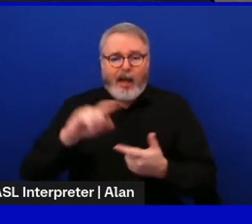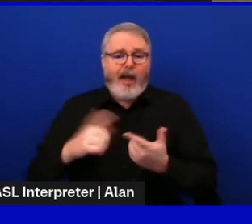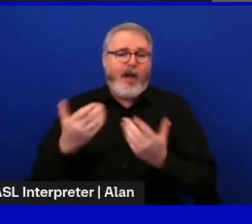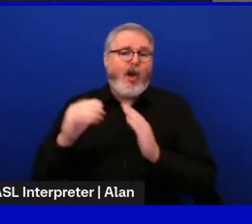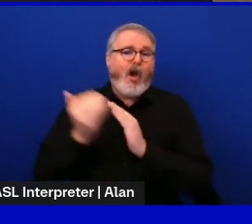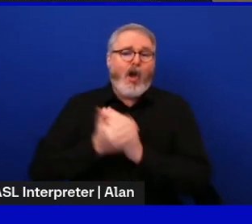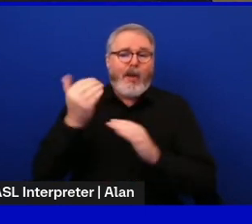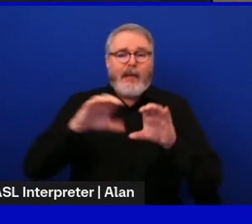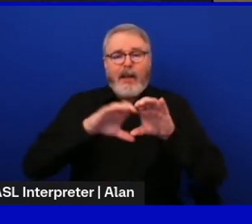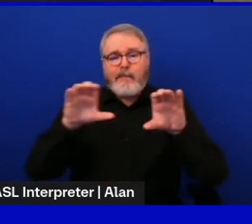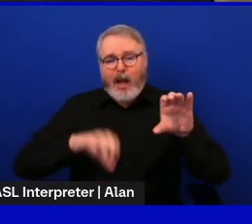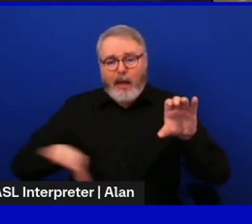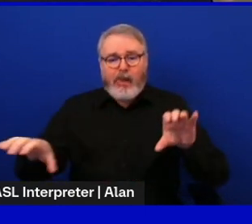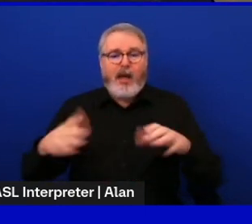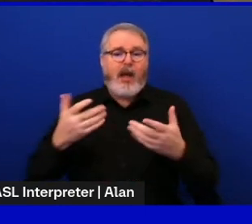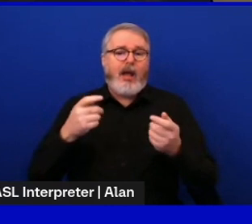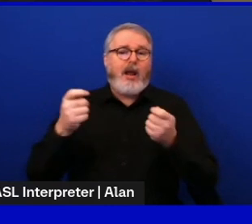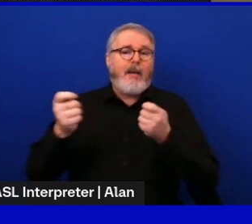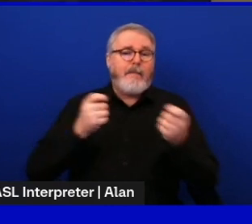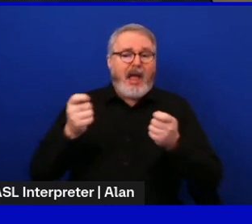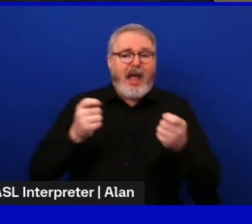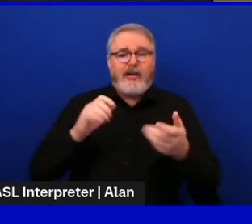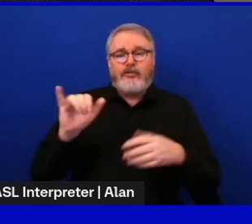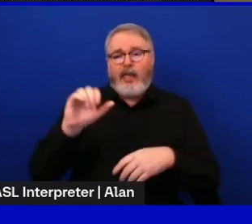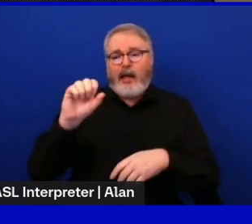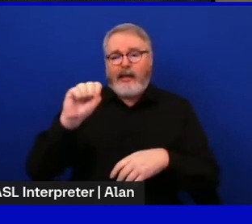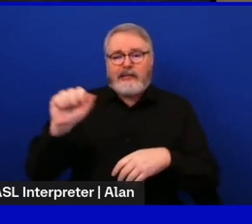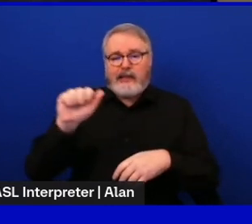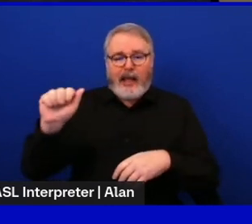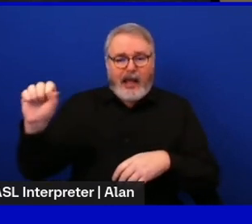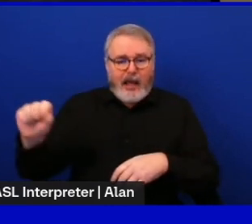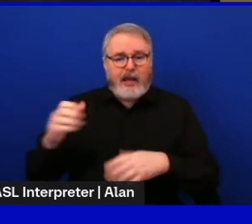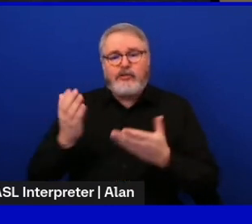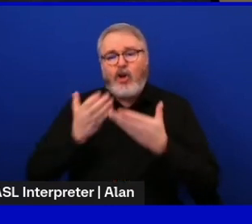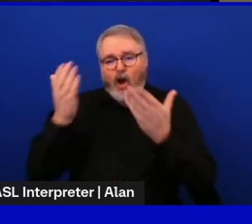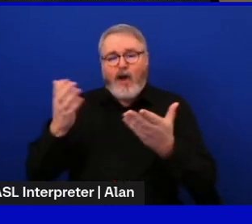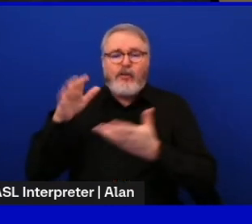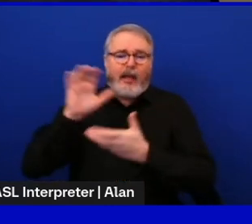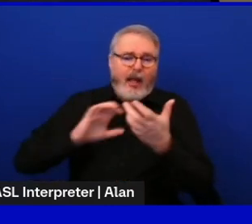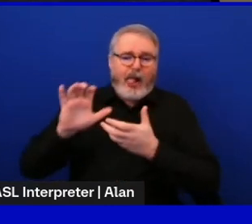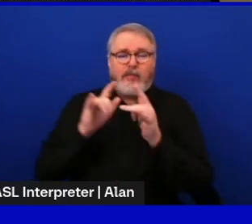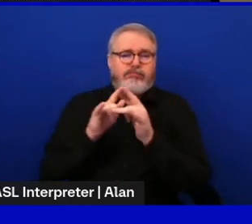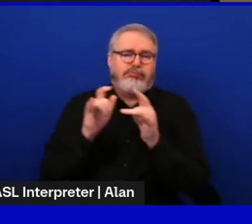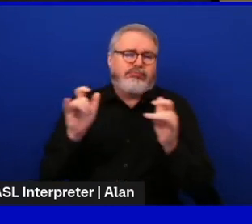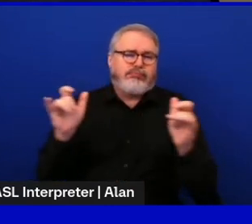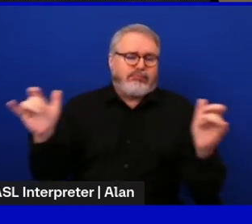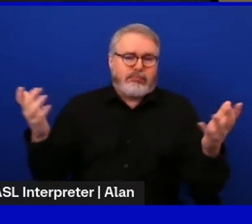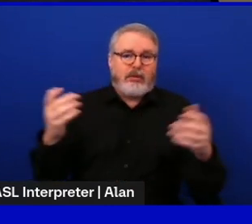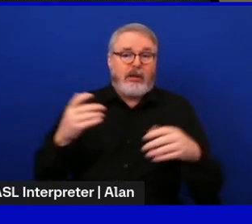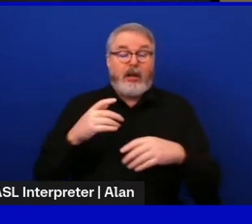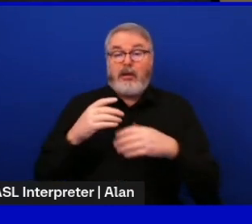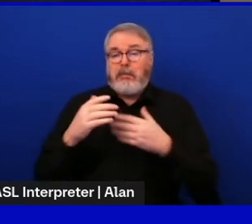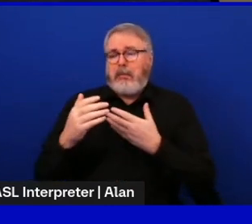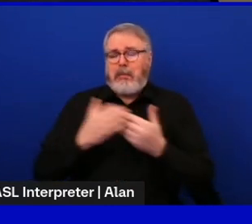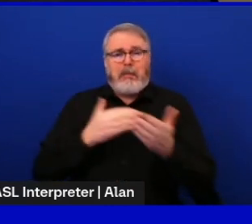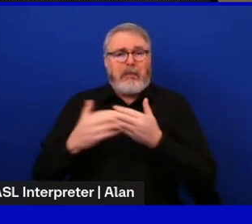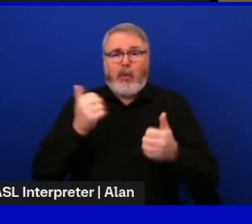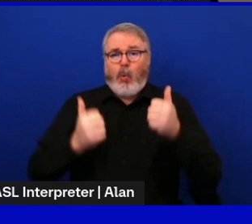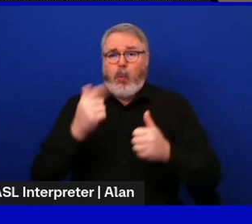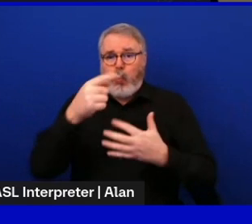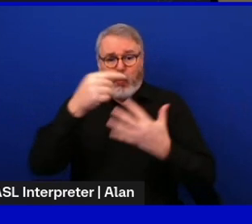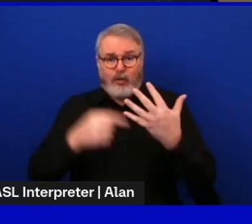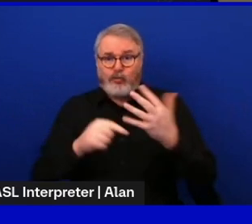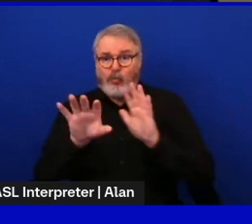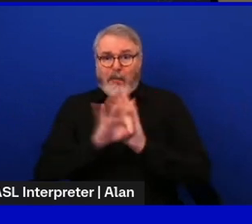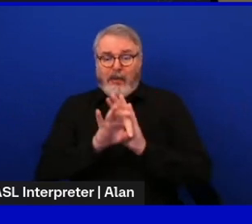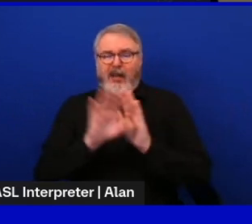pipeline or a managed offering such as Terraform Cloud or any other offerings. But regardless which one you're using, we're not going to be focusing